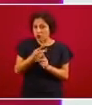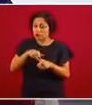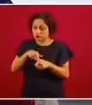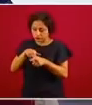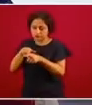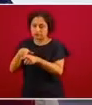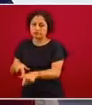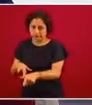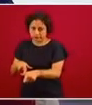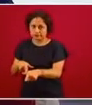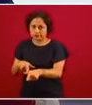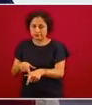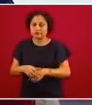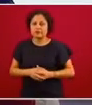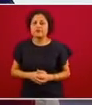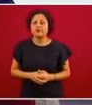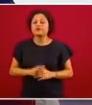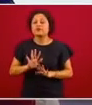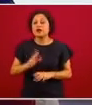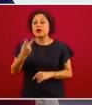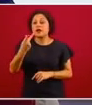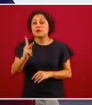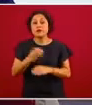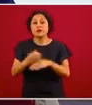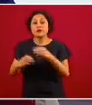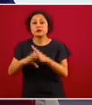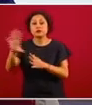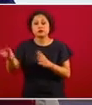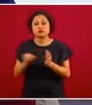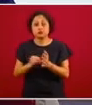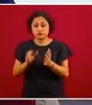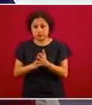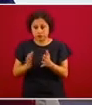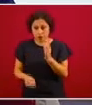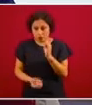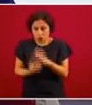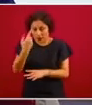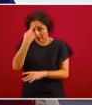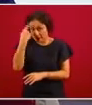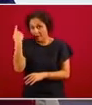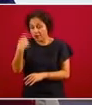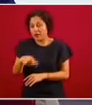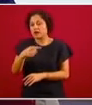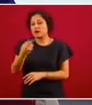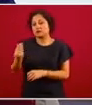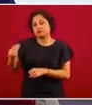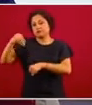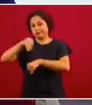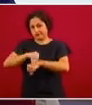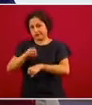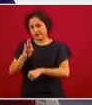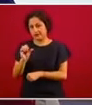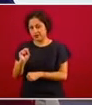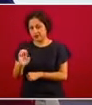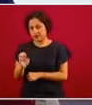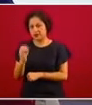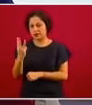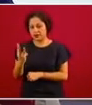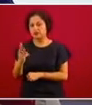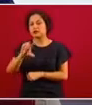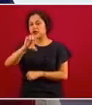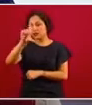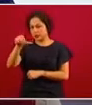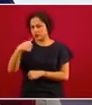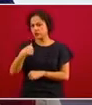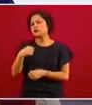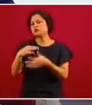we enter phase 3, all the measures and the model we have will continue, but we have some additional elements